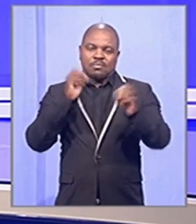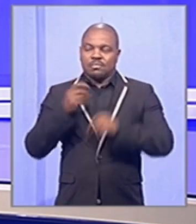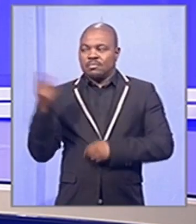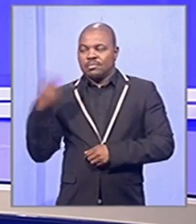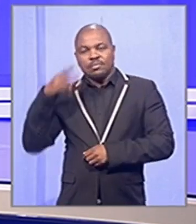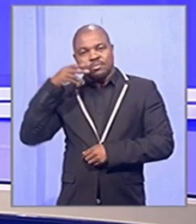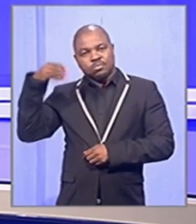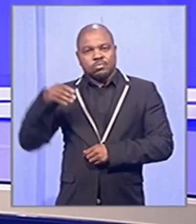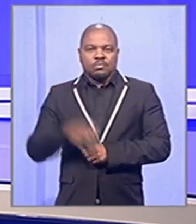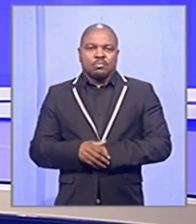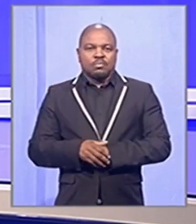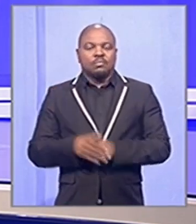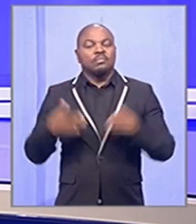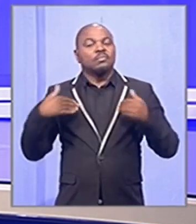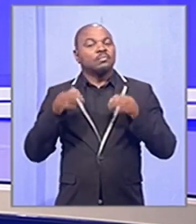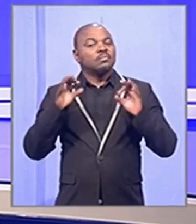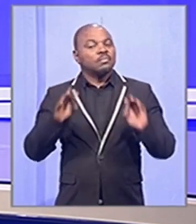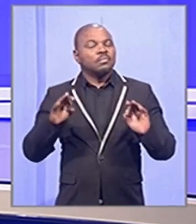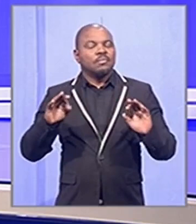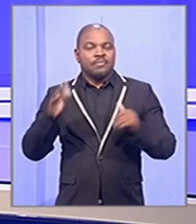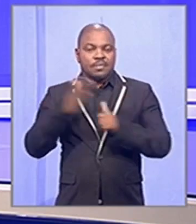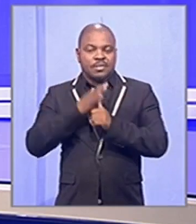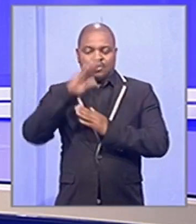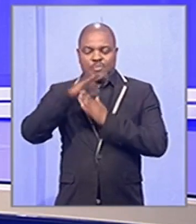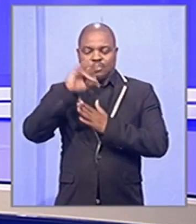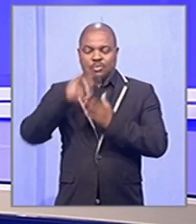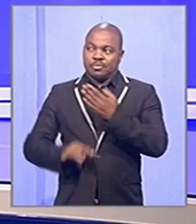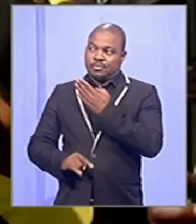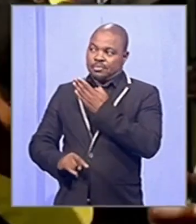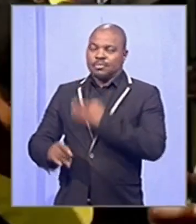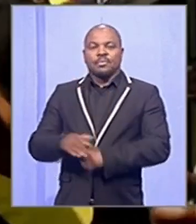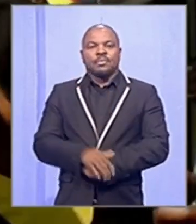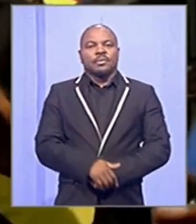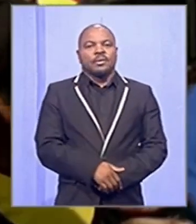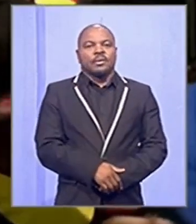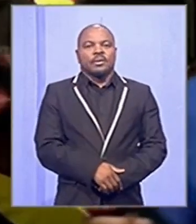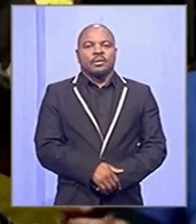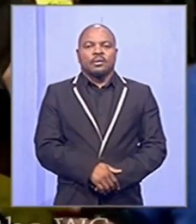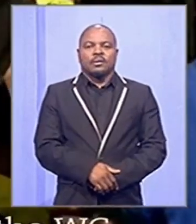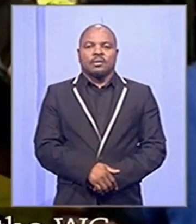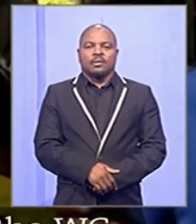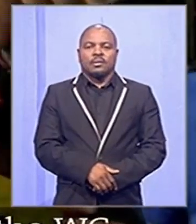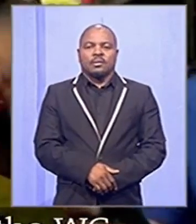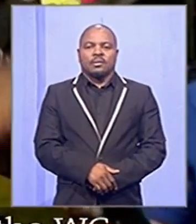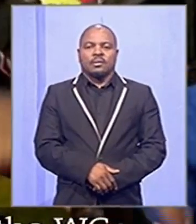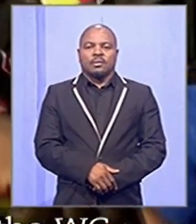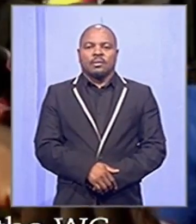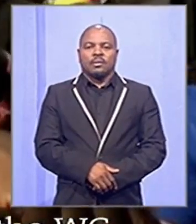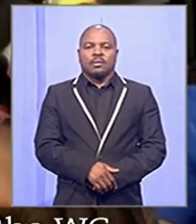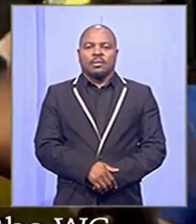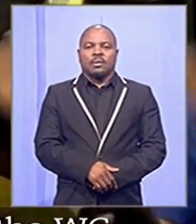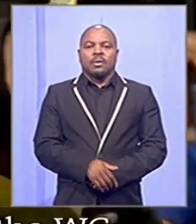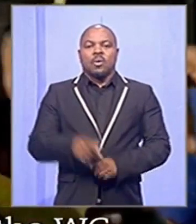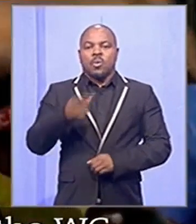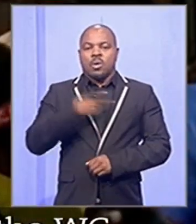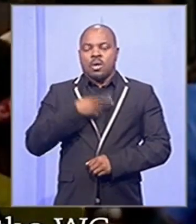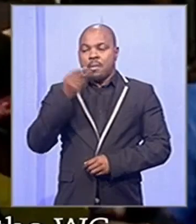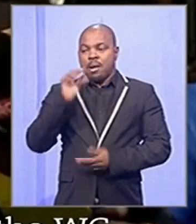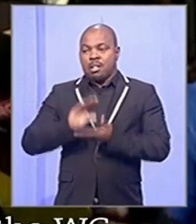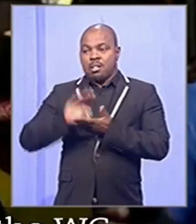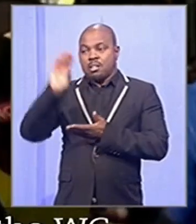Moifo o sa boetse o amohela ditaba ka puo ya Sesotho ke tsamaya le Agustin Letlalo ha re dithagole ka o lekola se